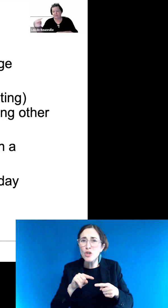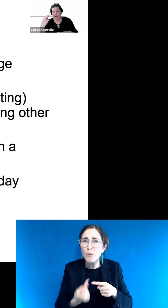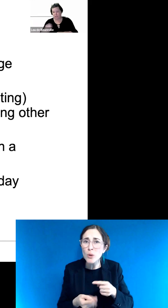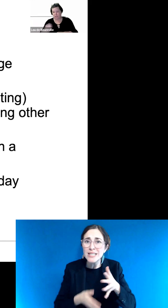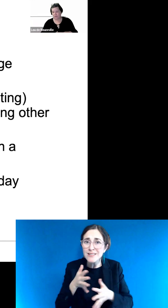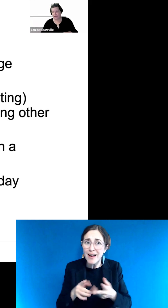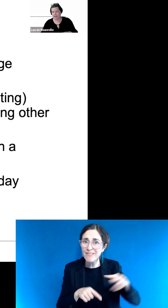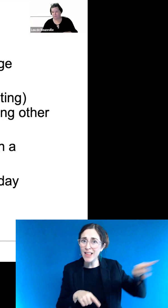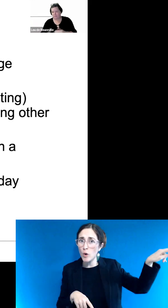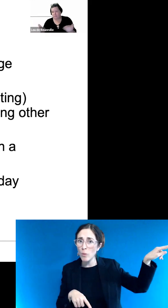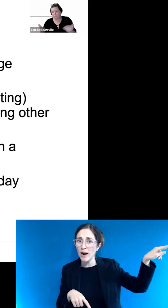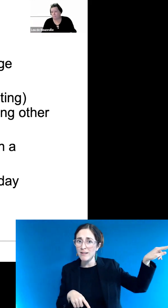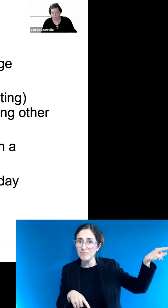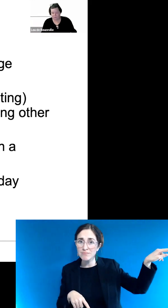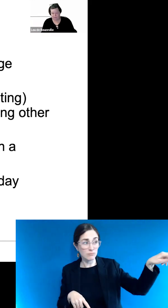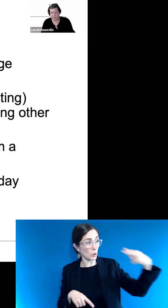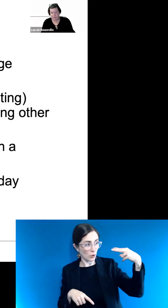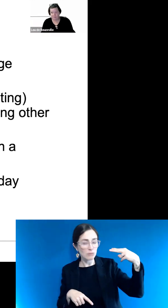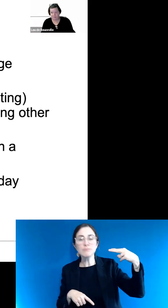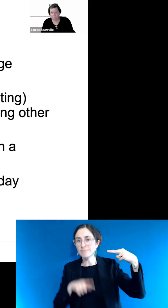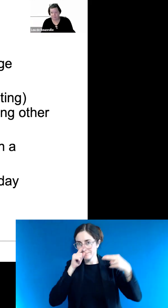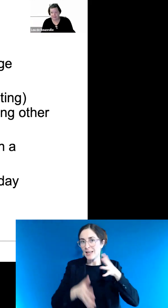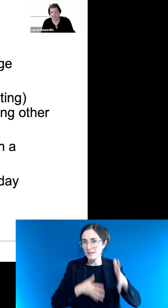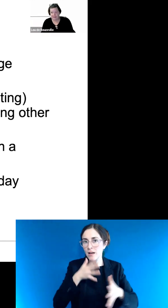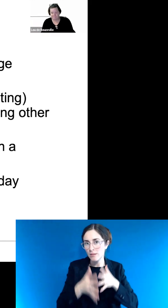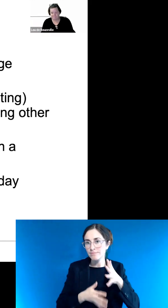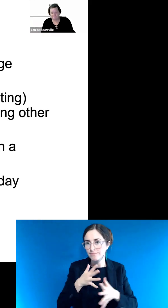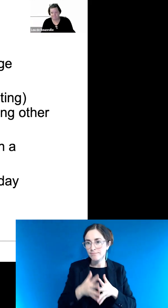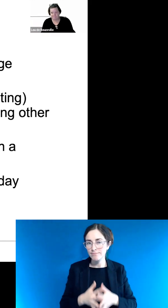until they're actually looking at you, because there's just no point.